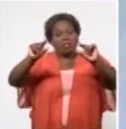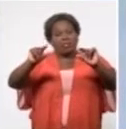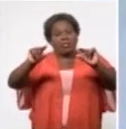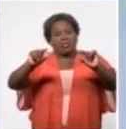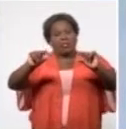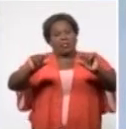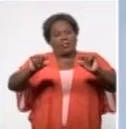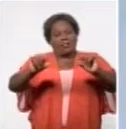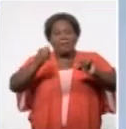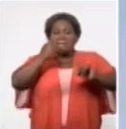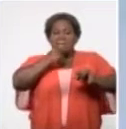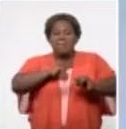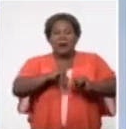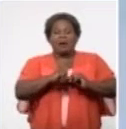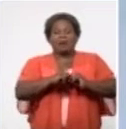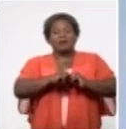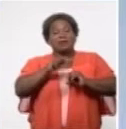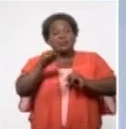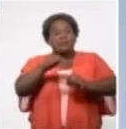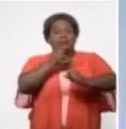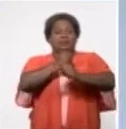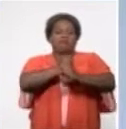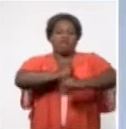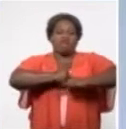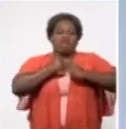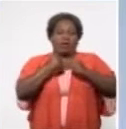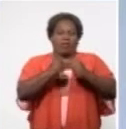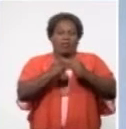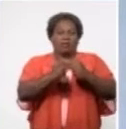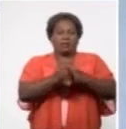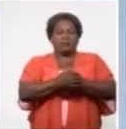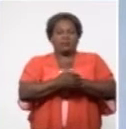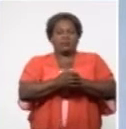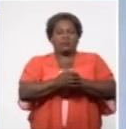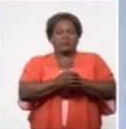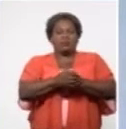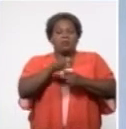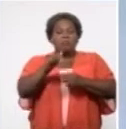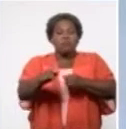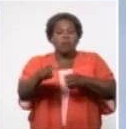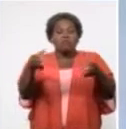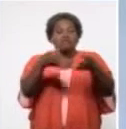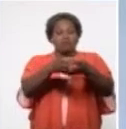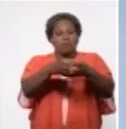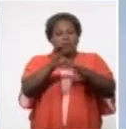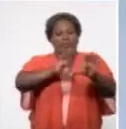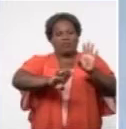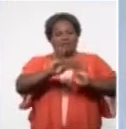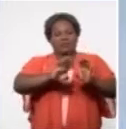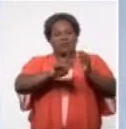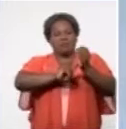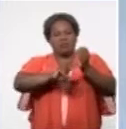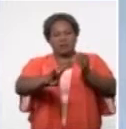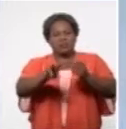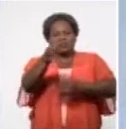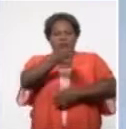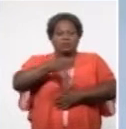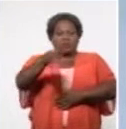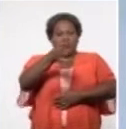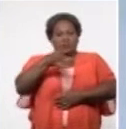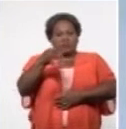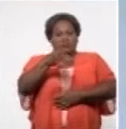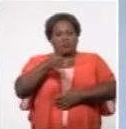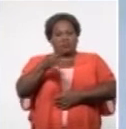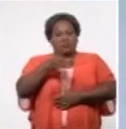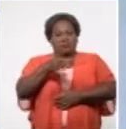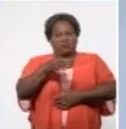by the provincial and municipal defense councils. Mayabeque comes in second place with 0.78%, with one confirmed